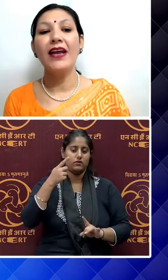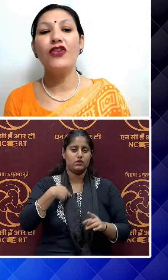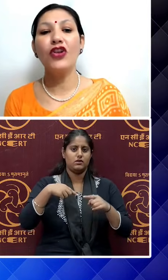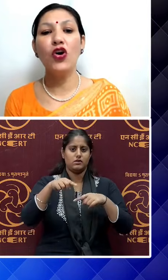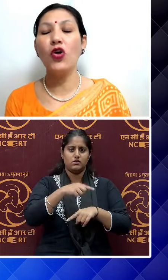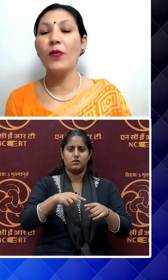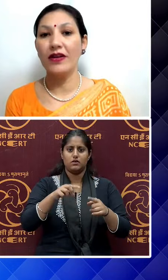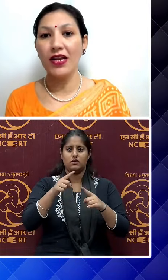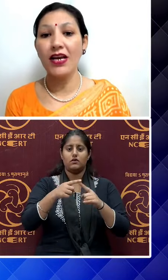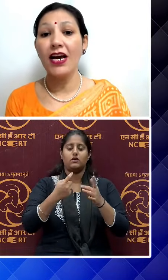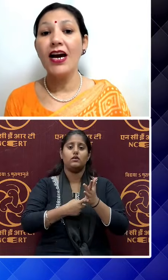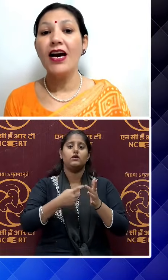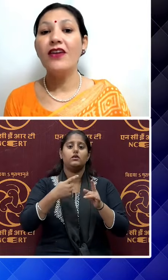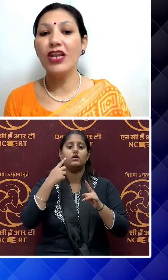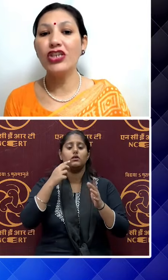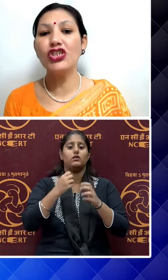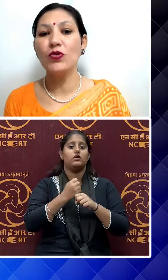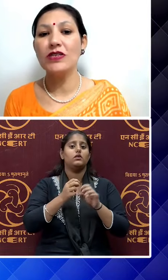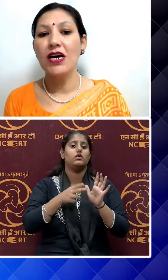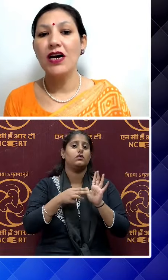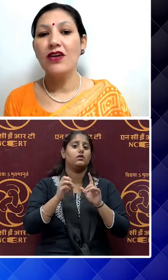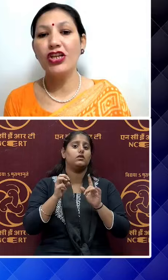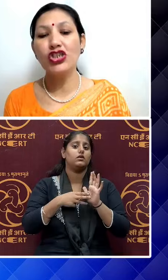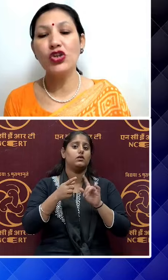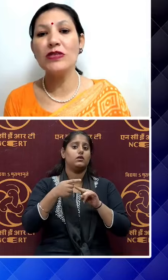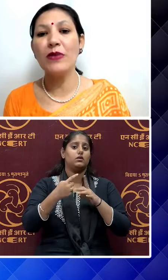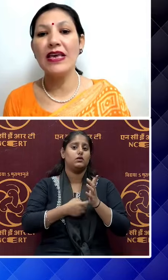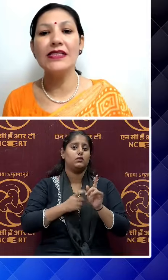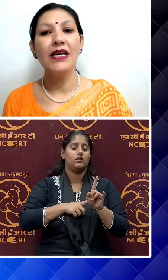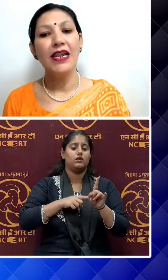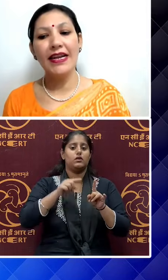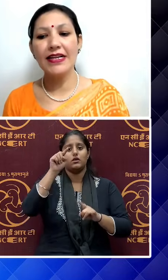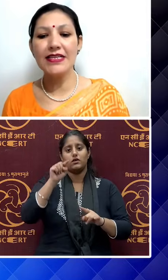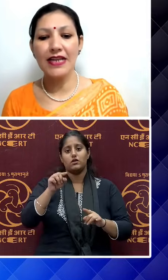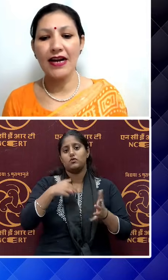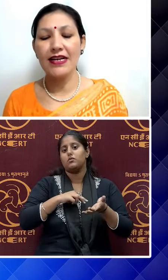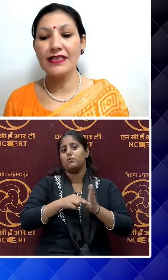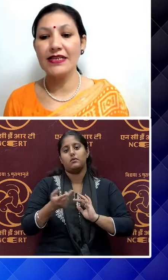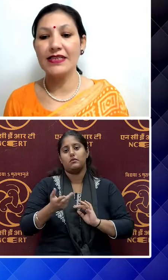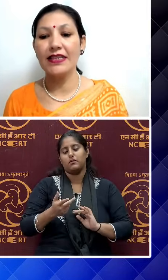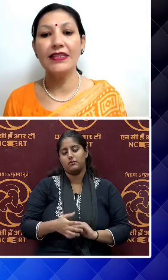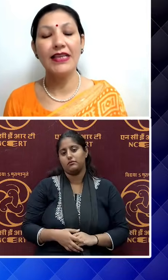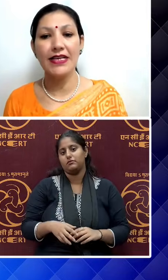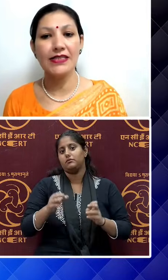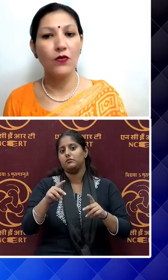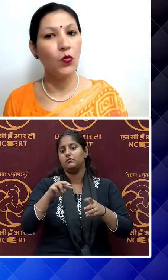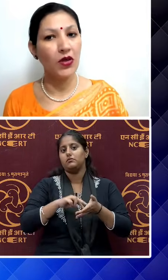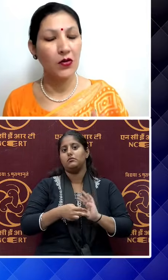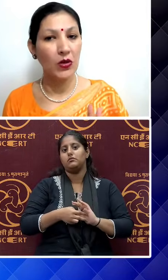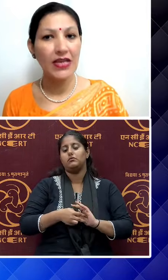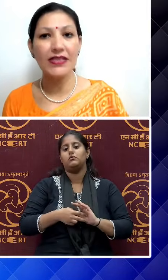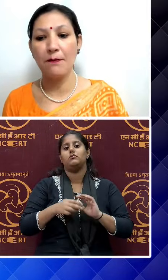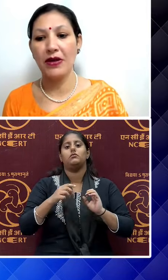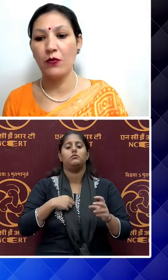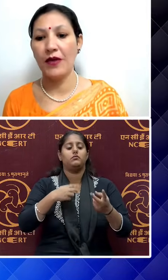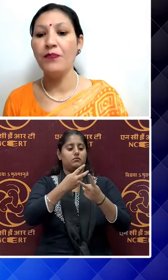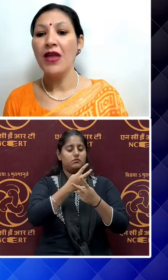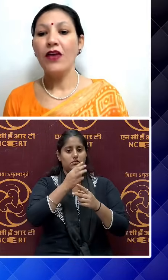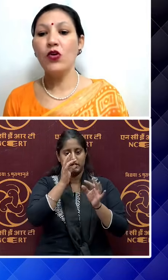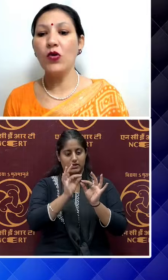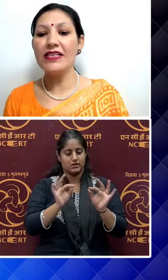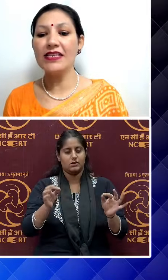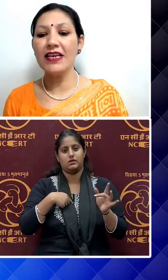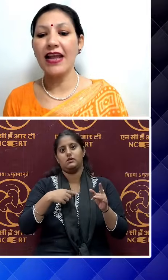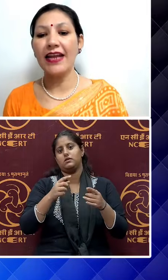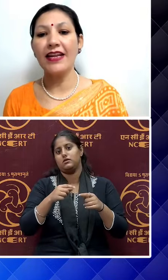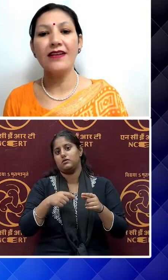by trigonometric ratios? Ratios means, let us start discussing the things in a very simple way.